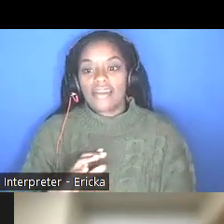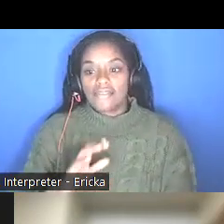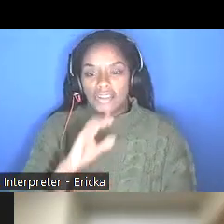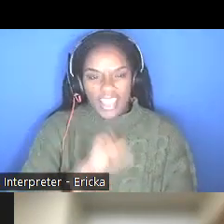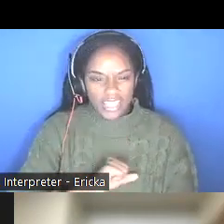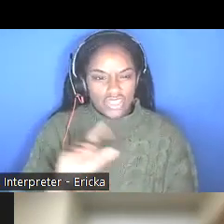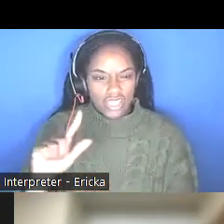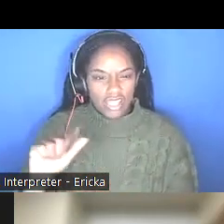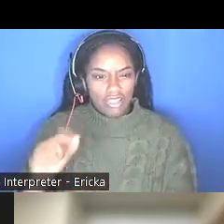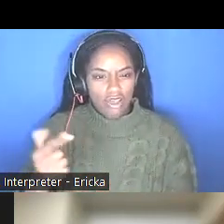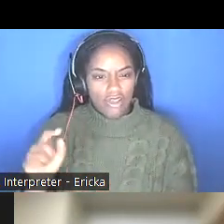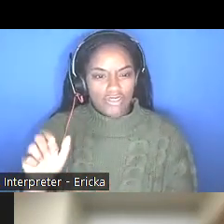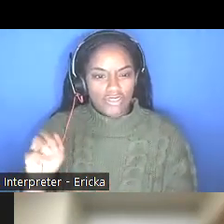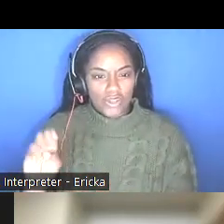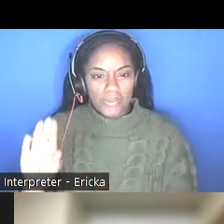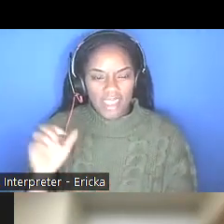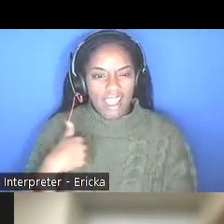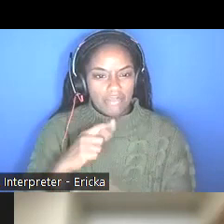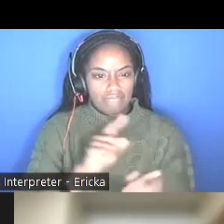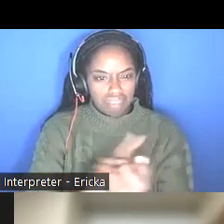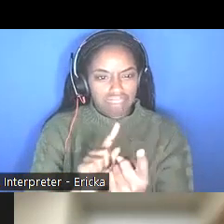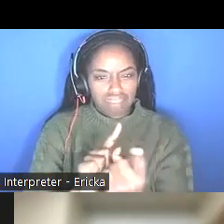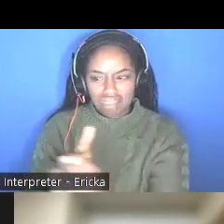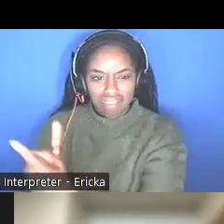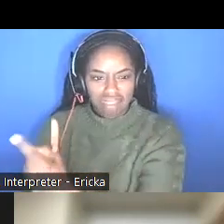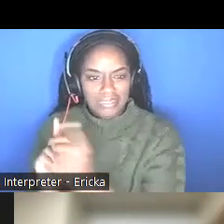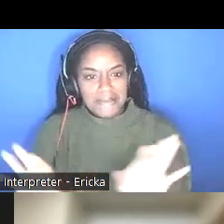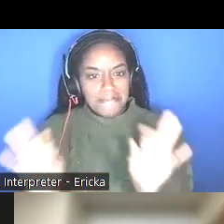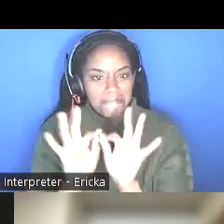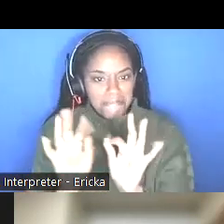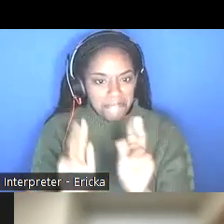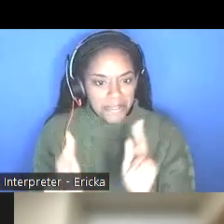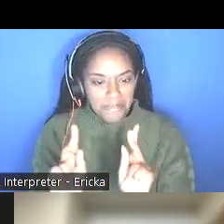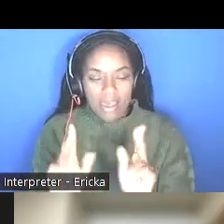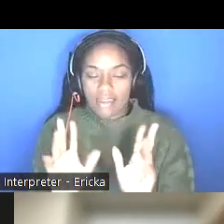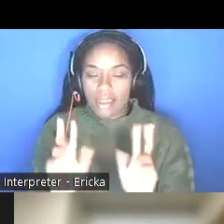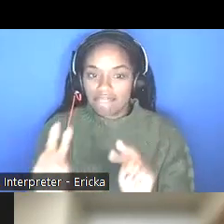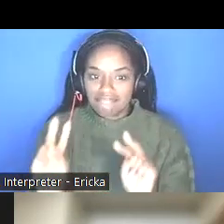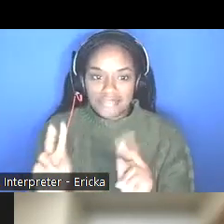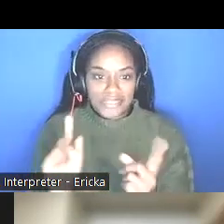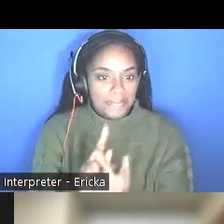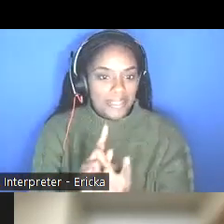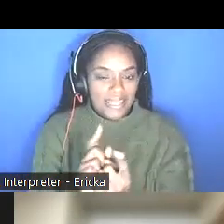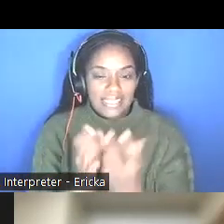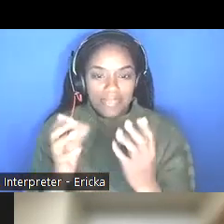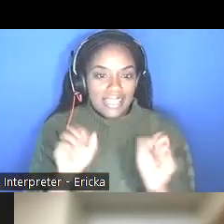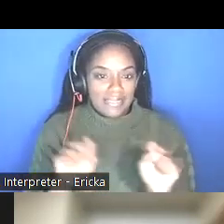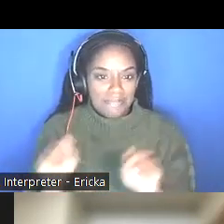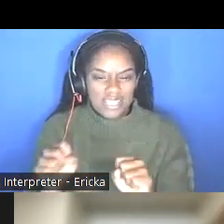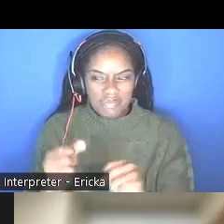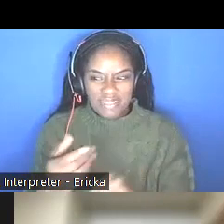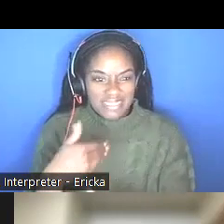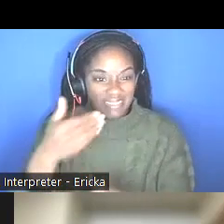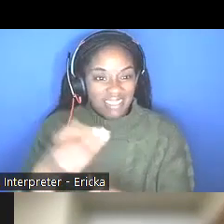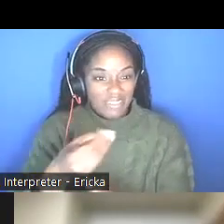meeting some of the key players, and I look forward to meeting, as many as I can in these upcoming months as well before